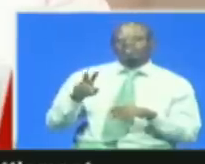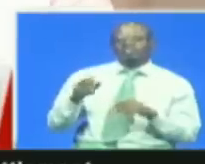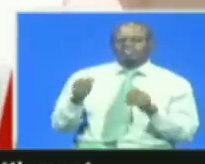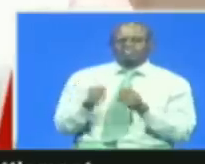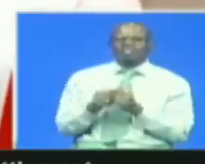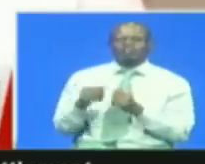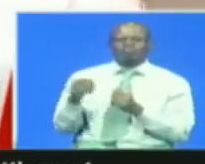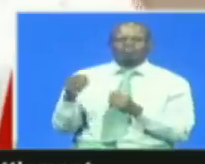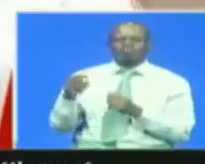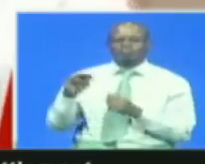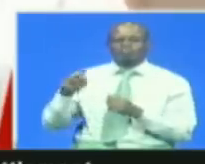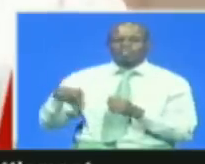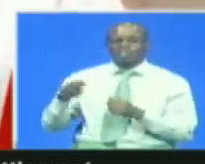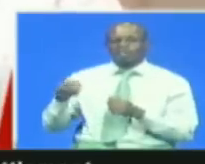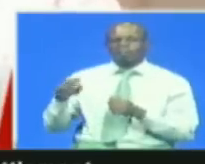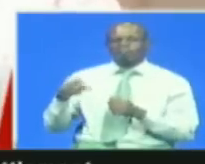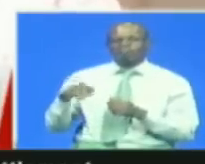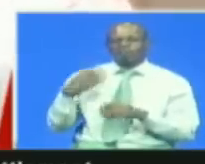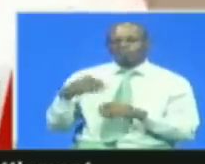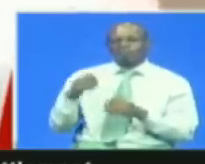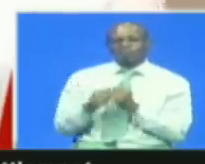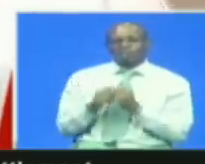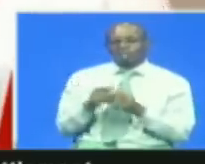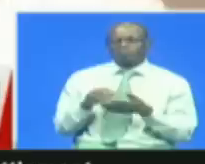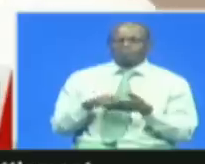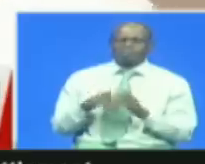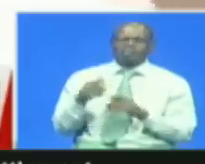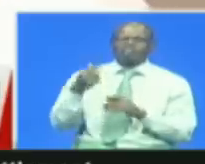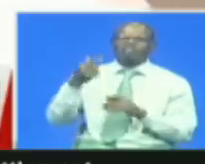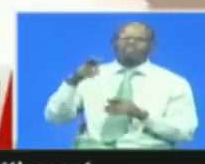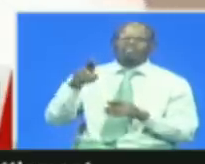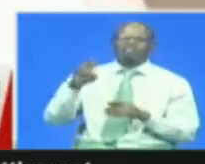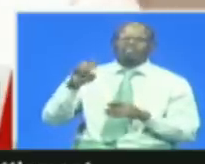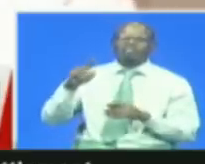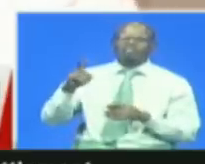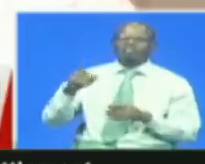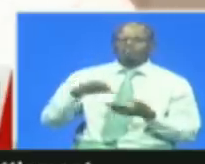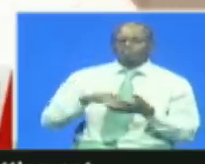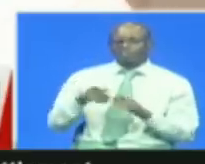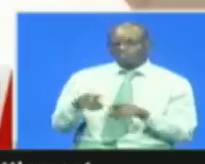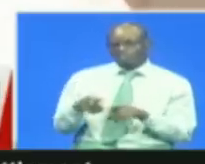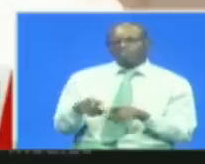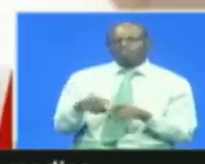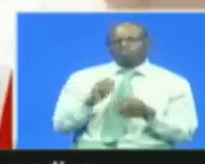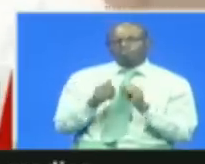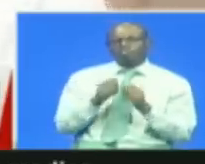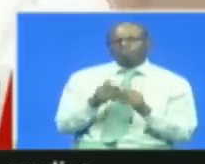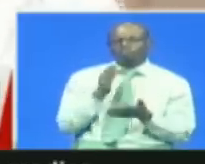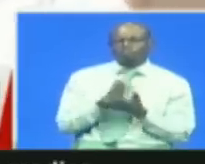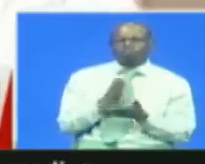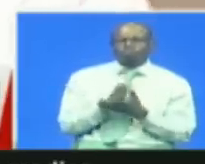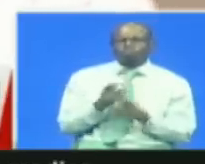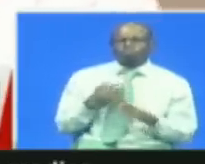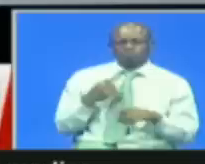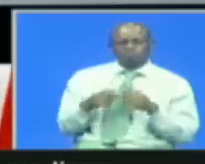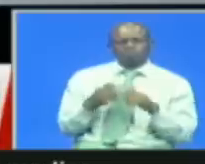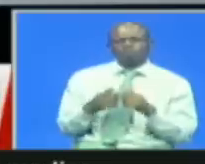competition is so real. And I'll continue playing more and more until I win the grand prize.